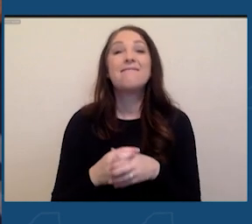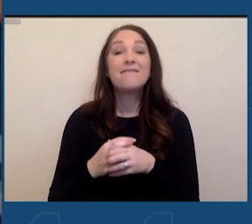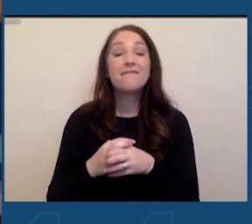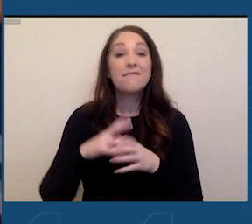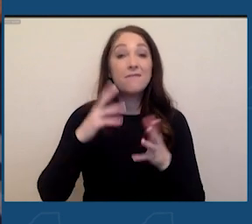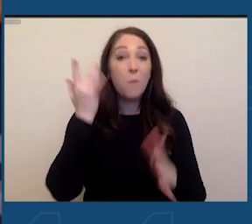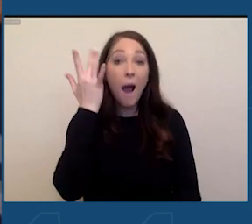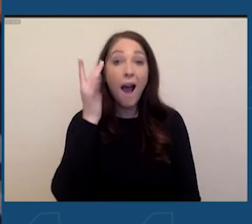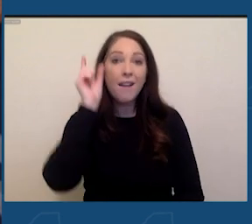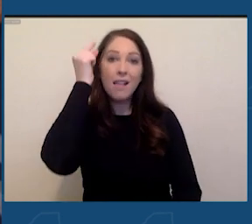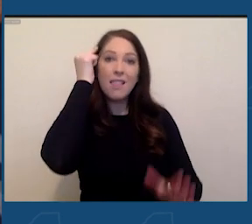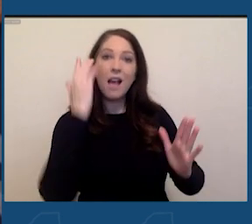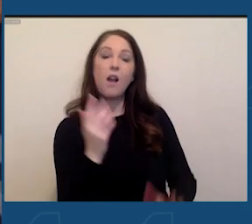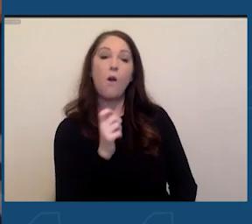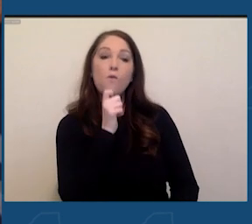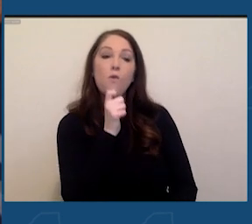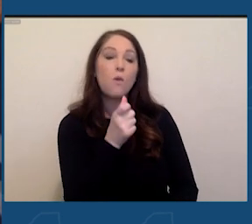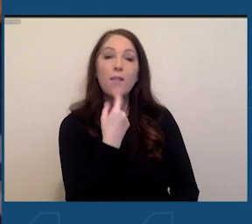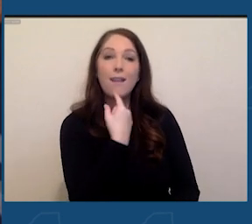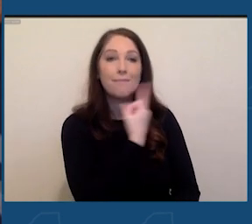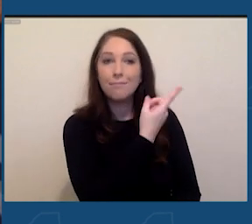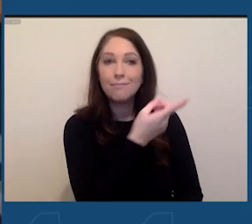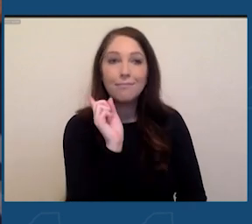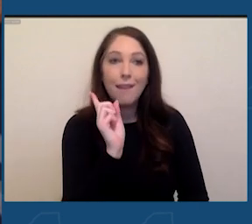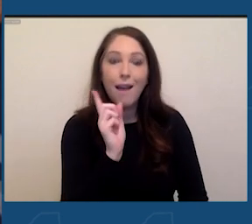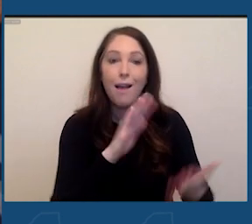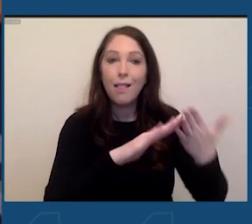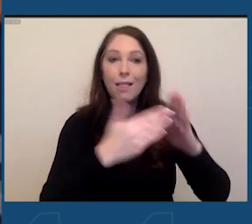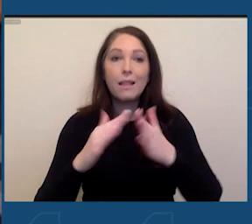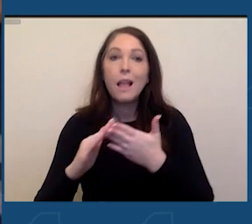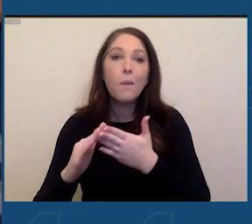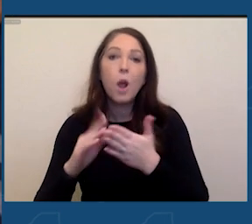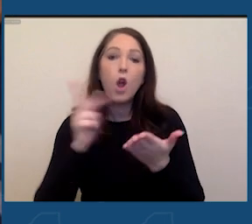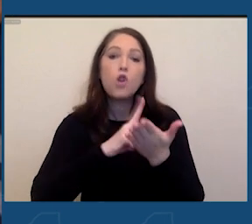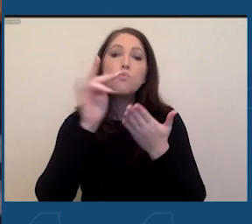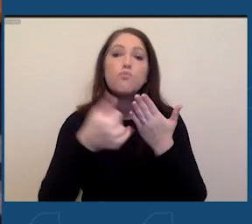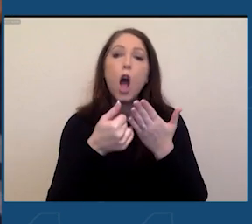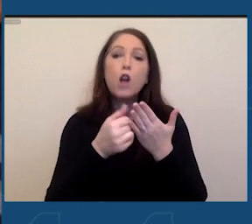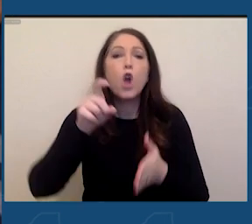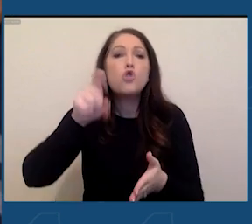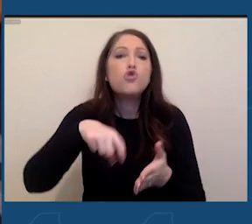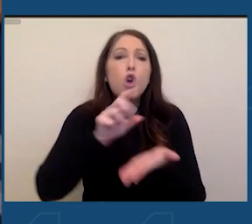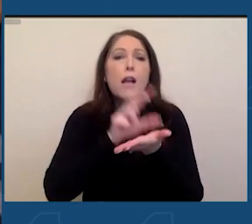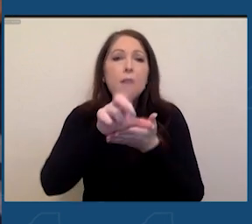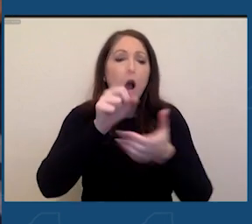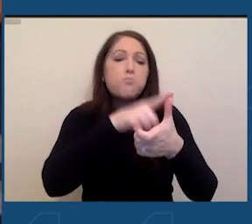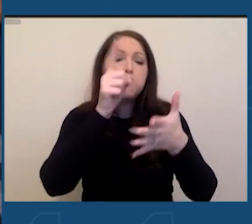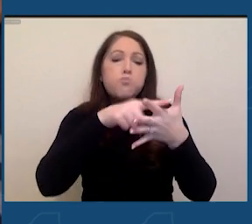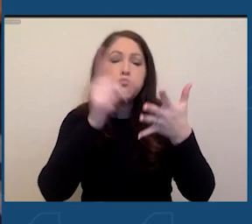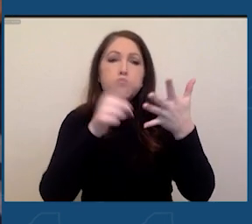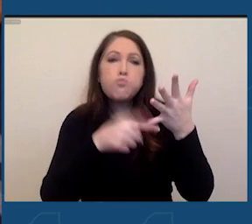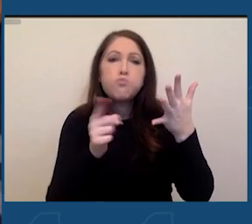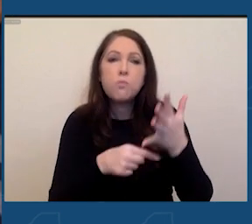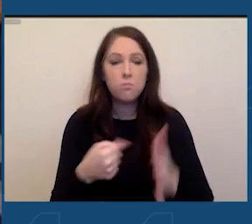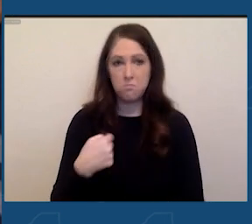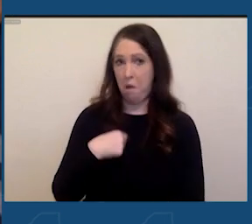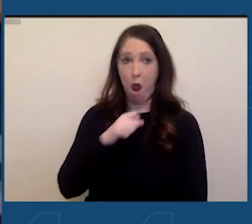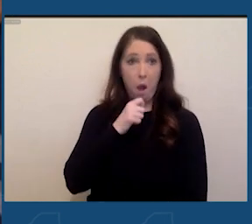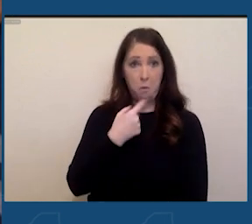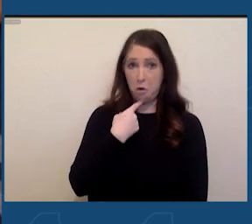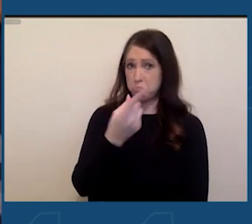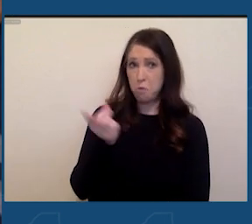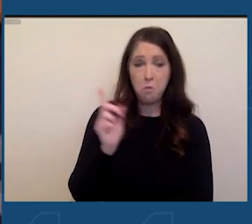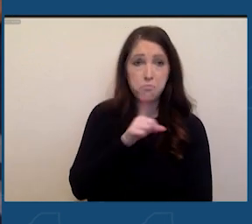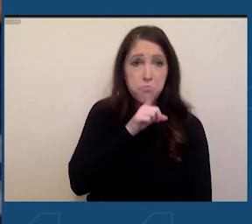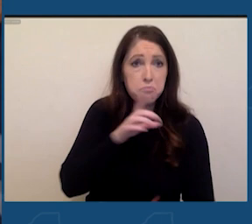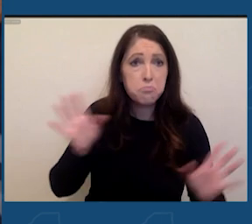is not going to tell this neighborhood what projects to invest in. I'm not going to tell you, the Congress member, the Assembly